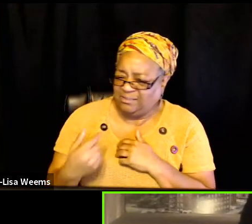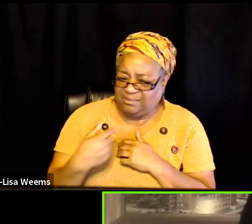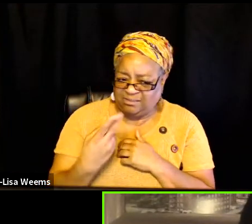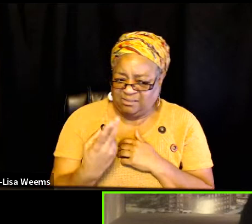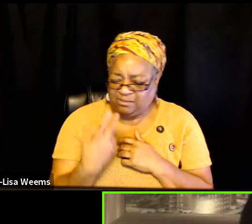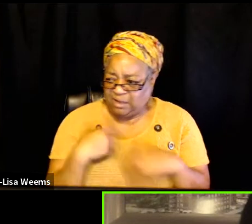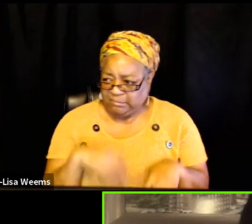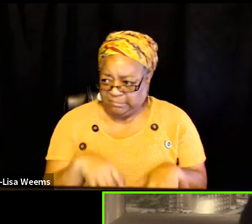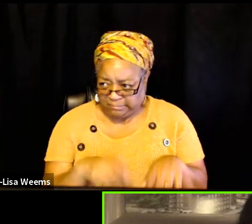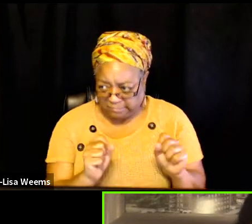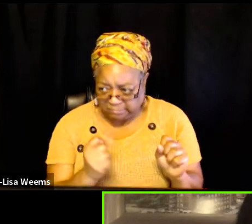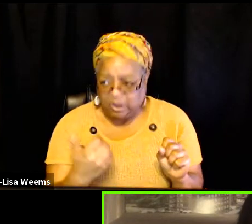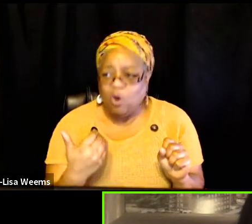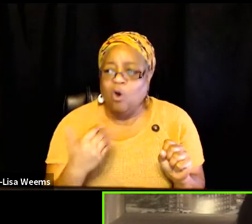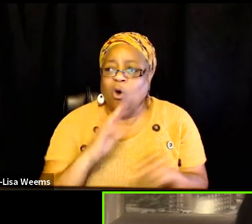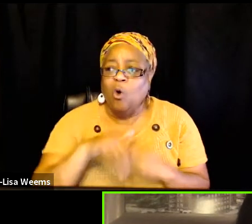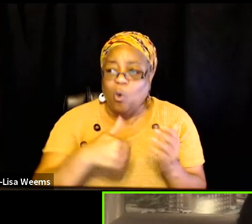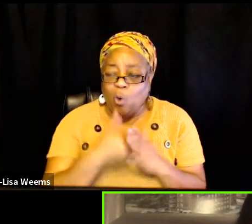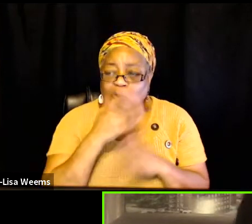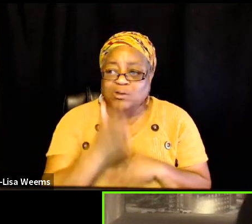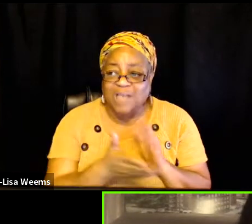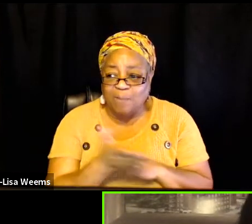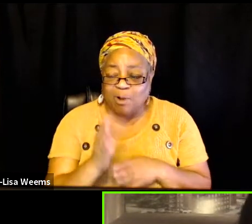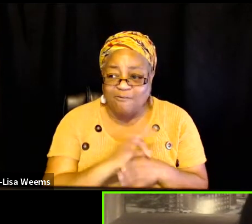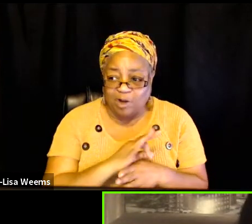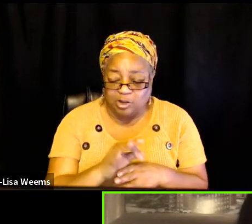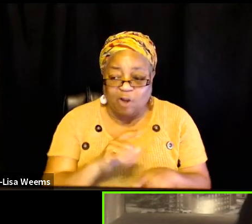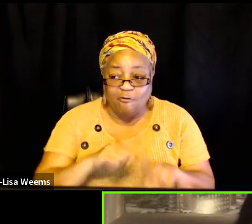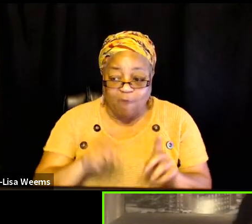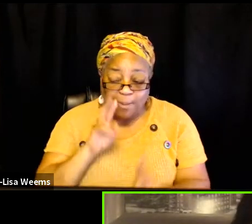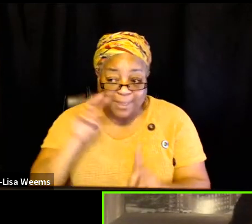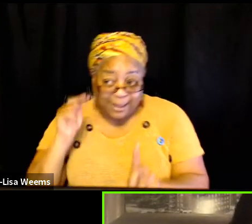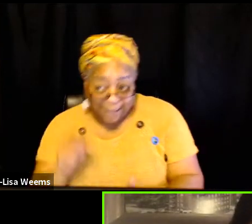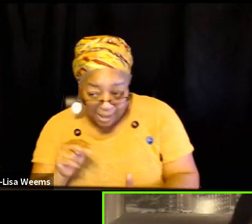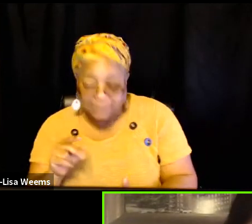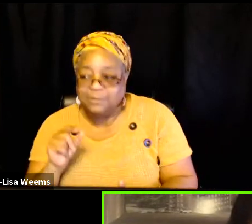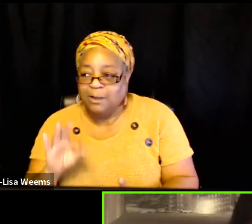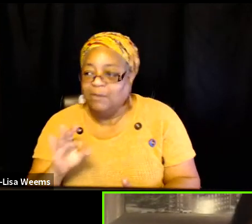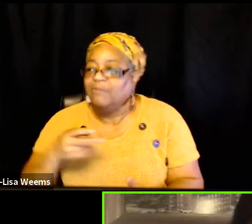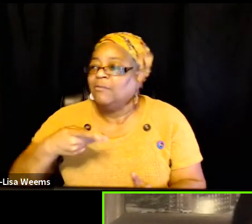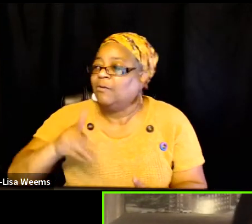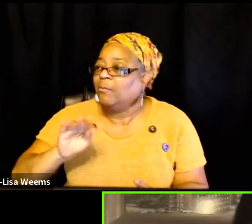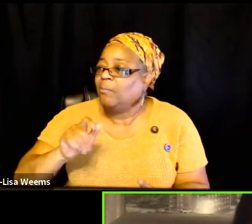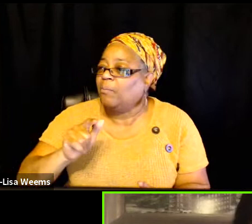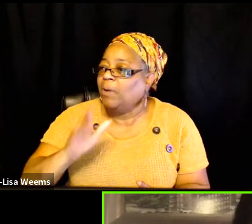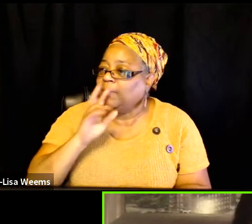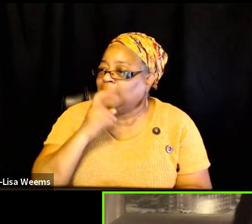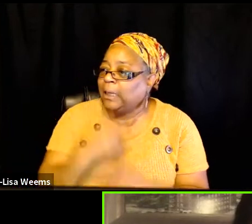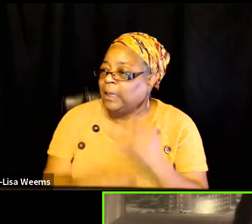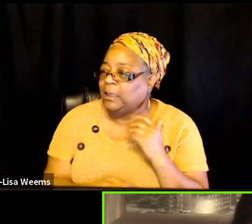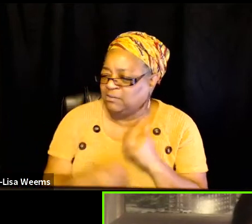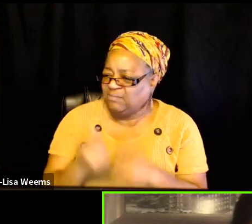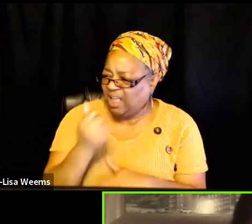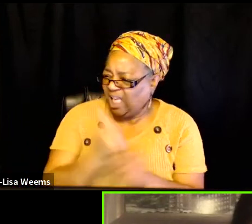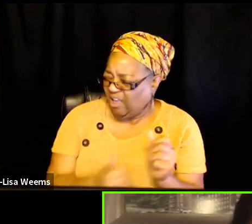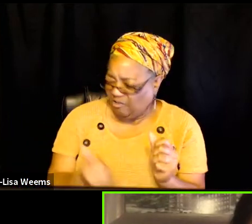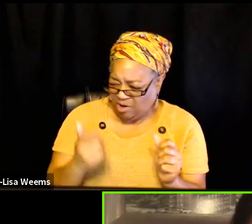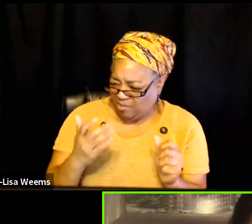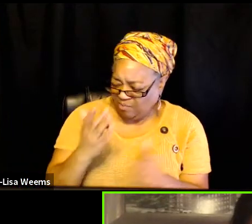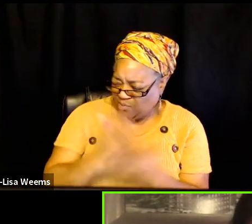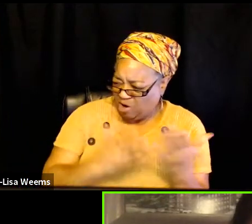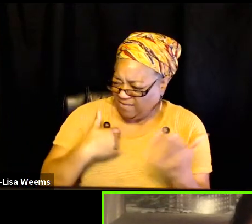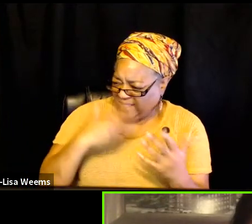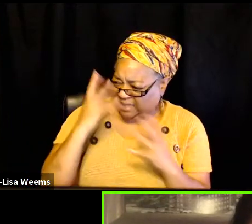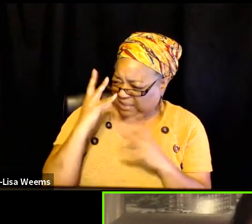the institution from the lens of public engagement, that every part of this experience on site or online